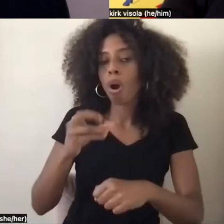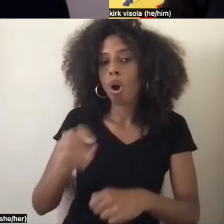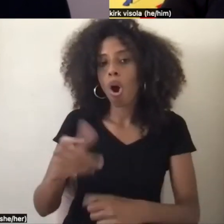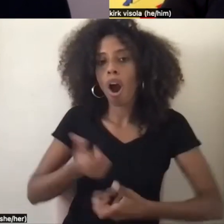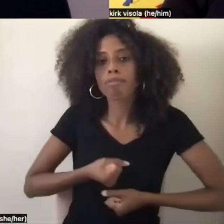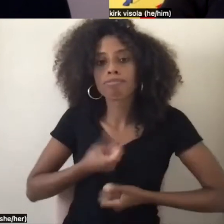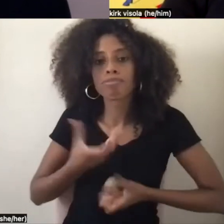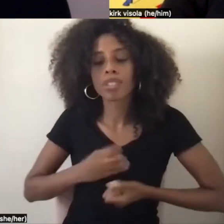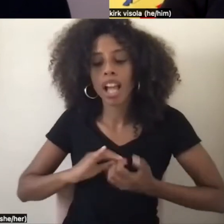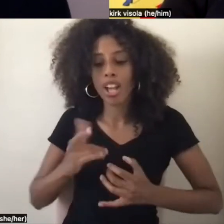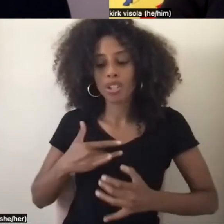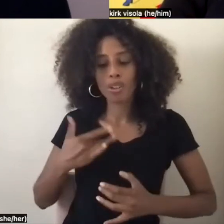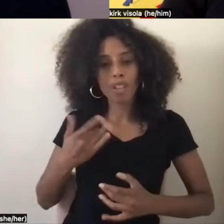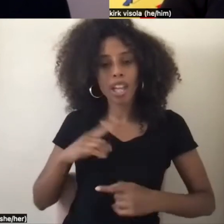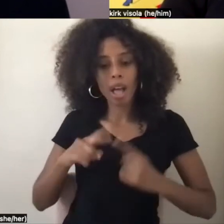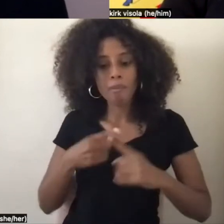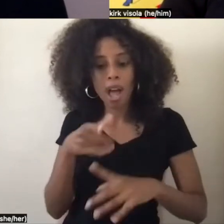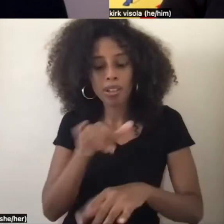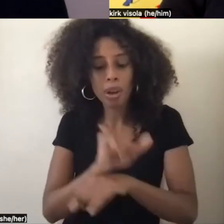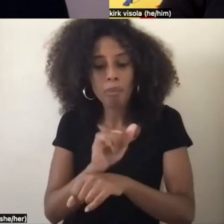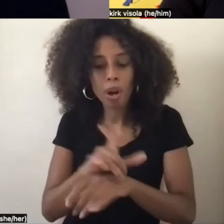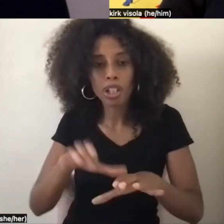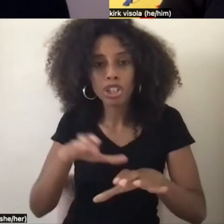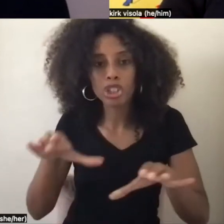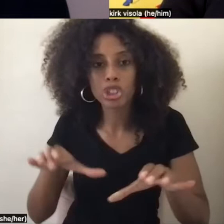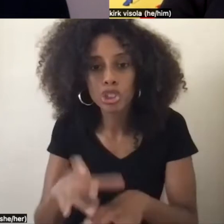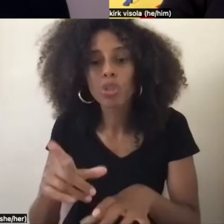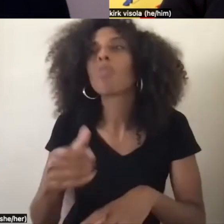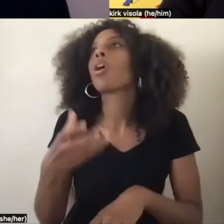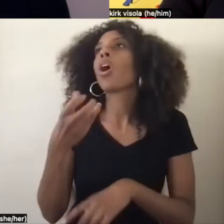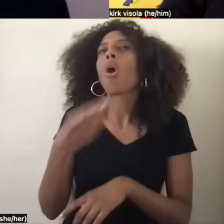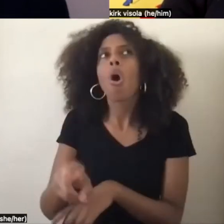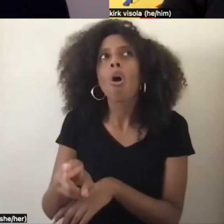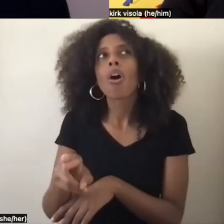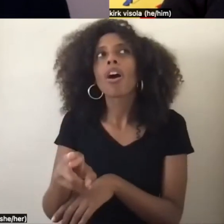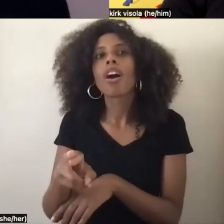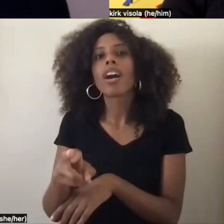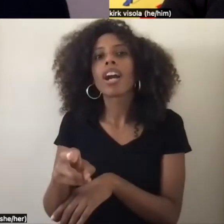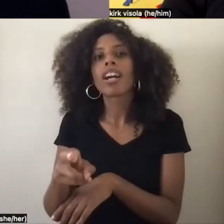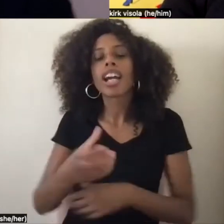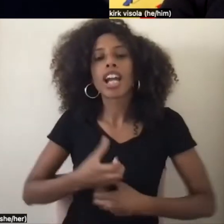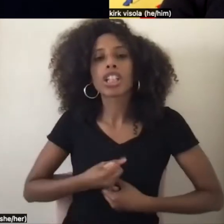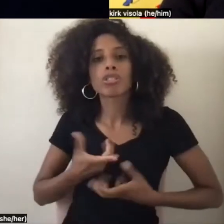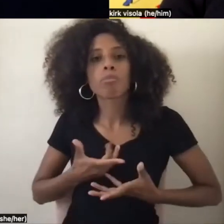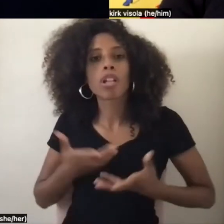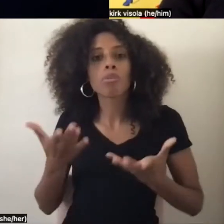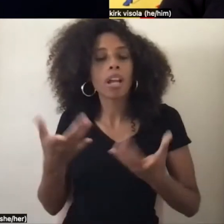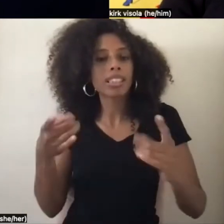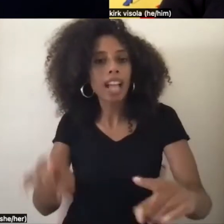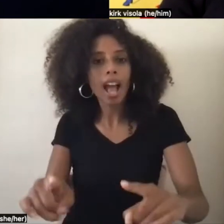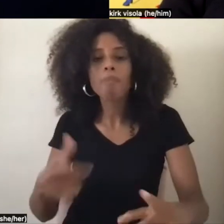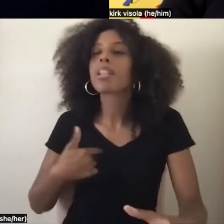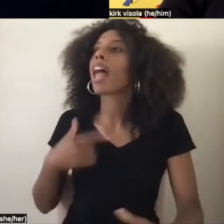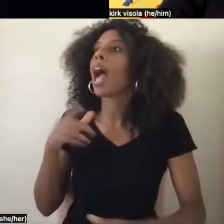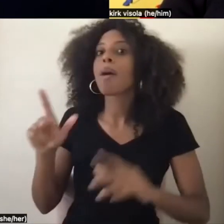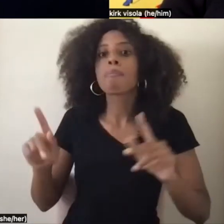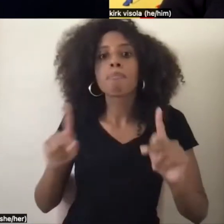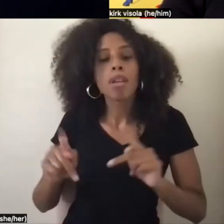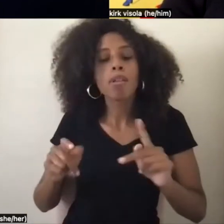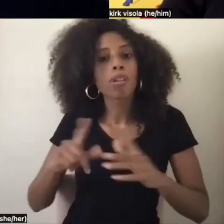the communication that's happening, people act exactly like that. And they're like, oh shit, this is exactly why. This is